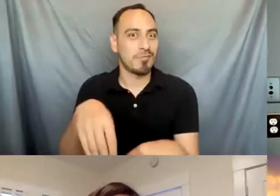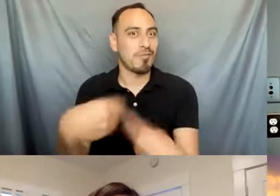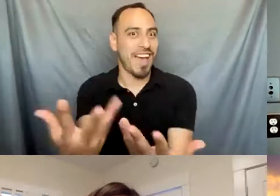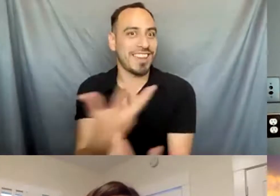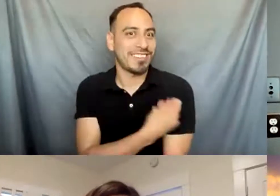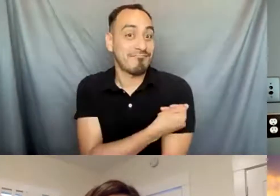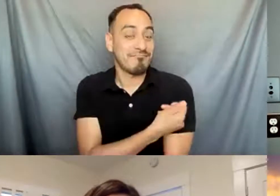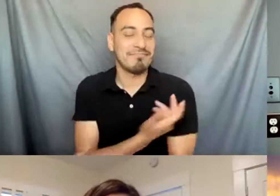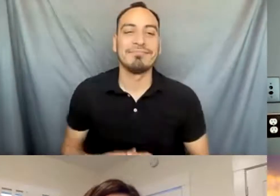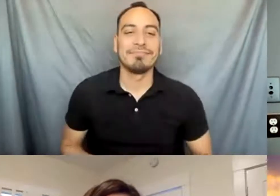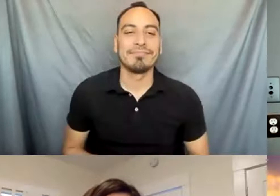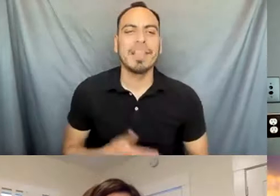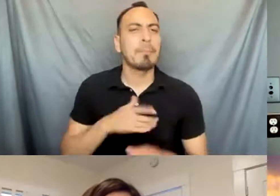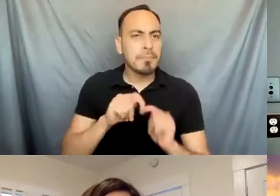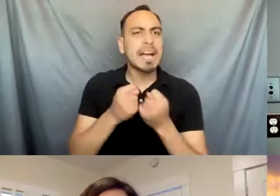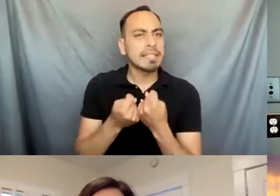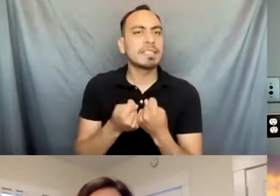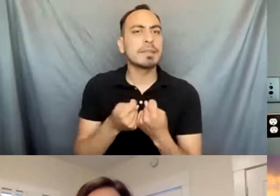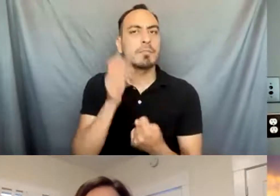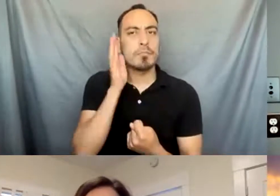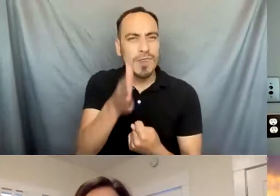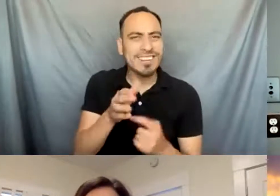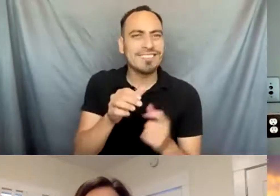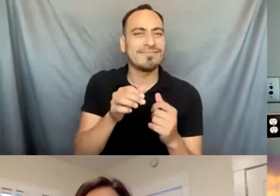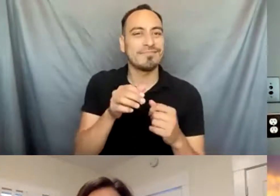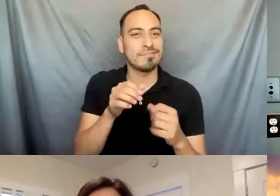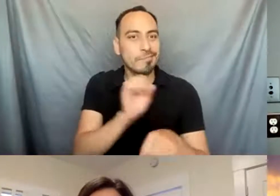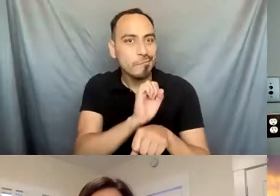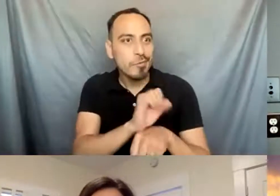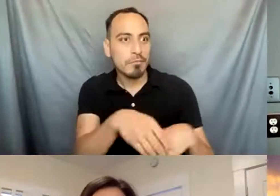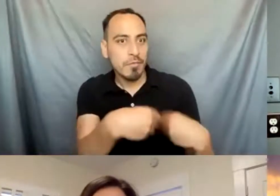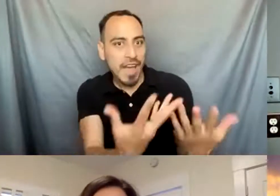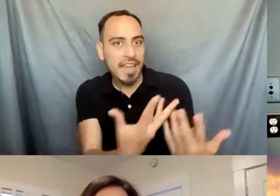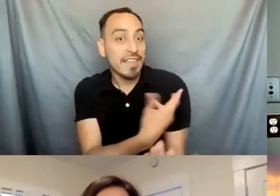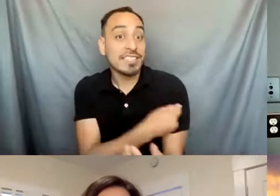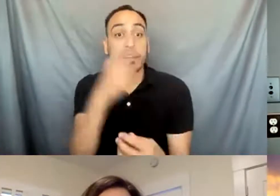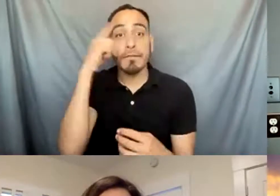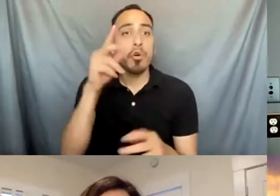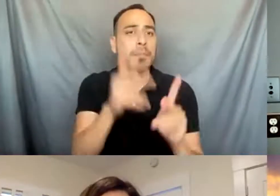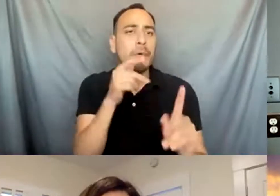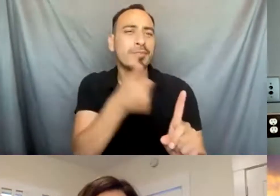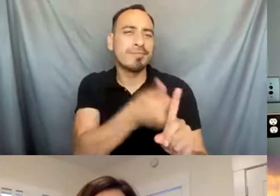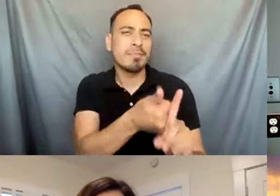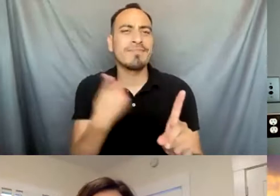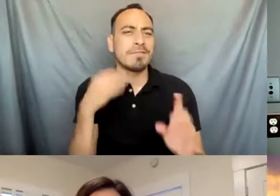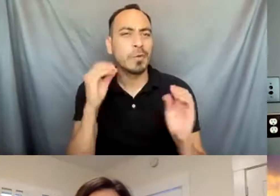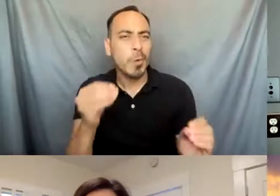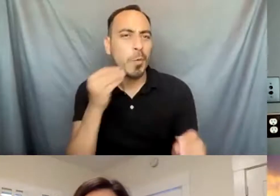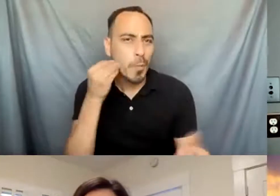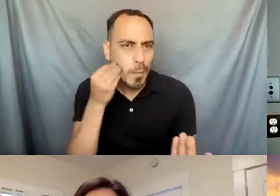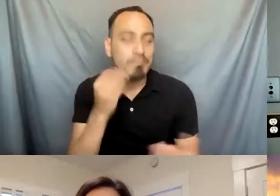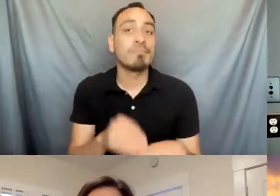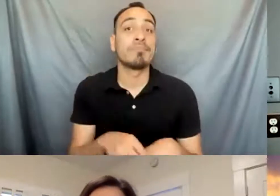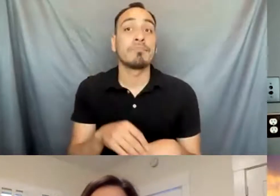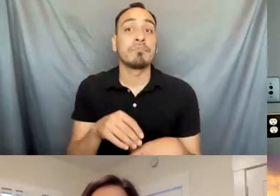continue also to work with people who are experiencing homelessness. So we have teams that go out both to sheltered and unsheltered